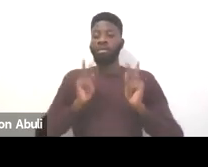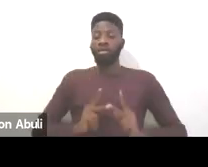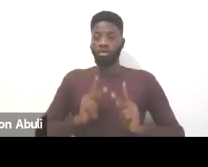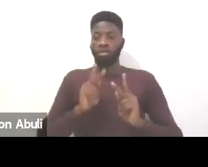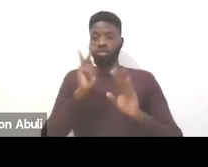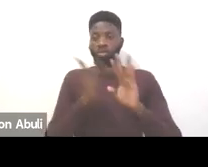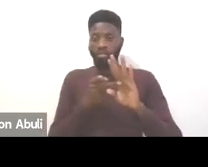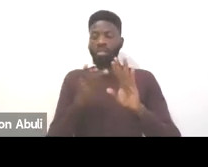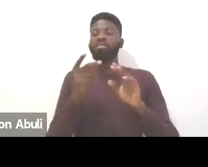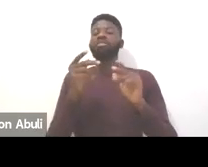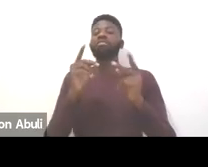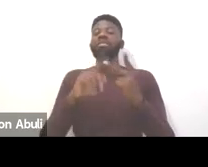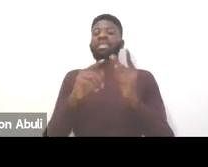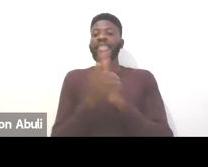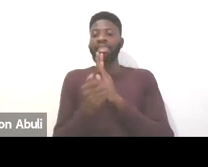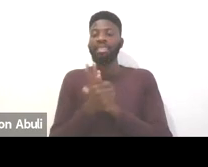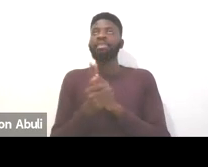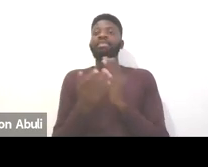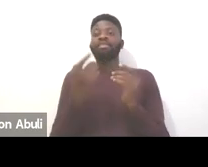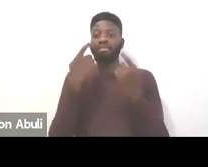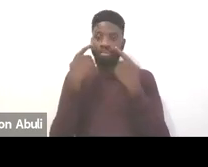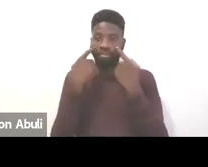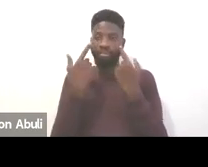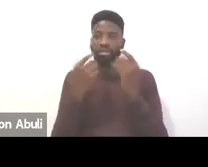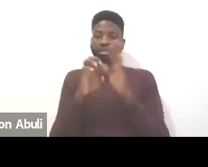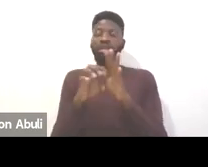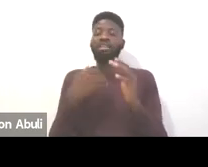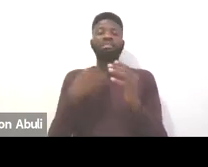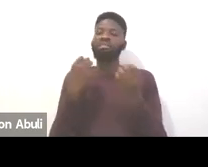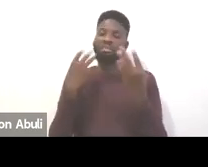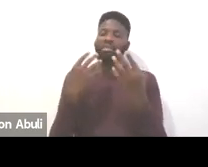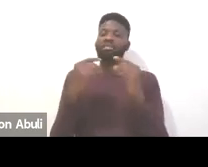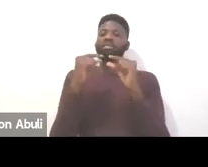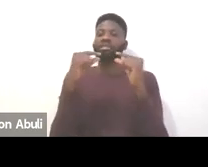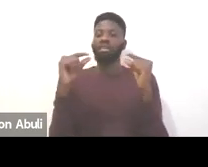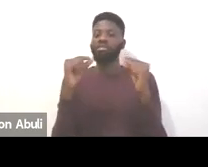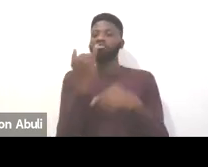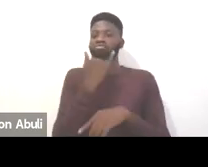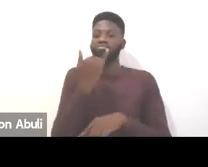and so you see like there's so much grammatical error, and also there's no